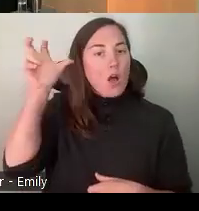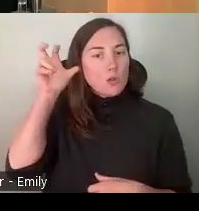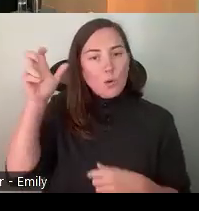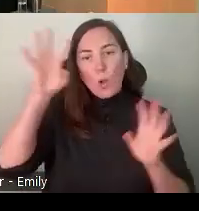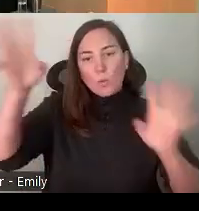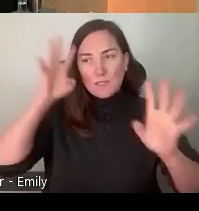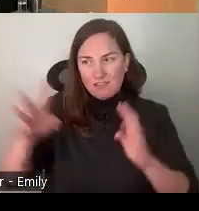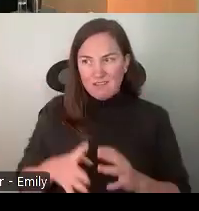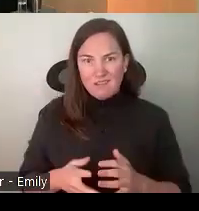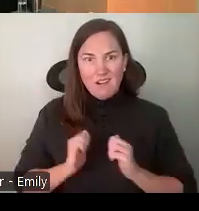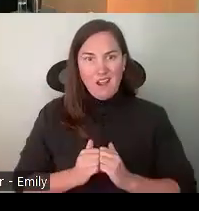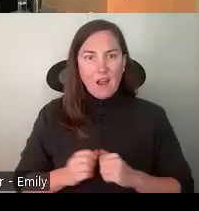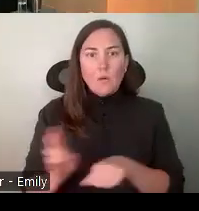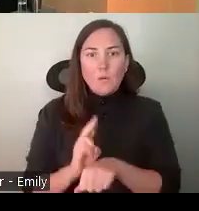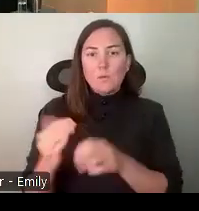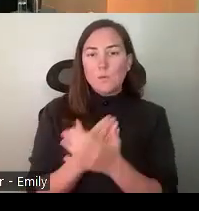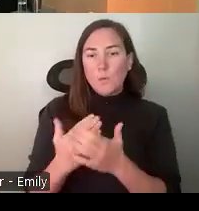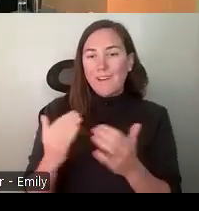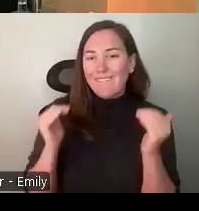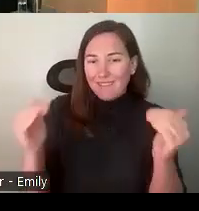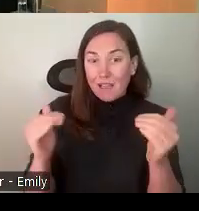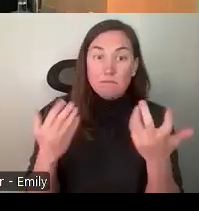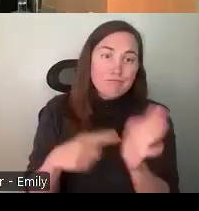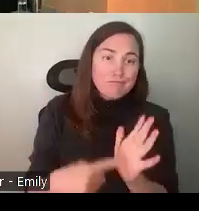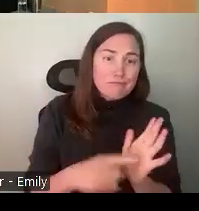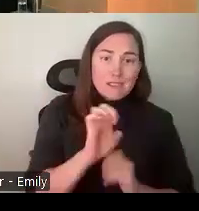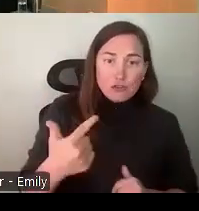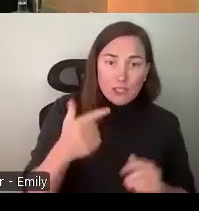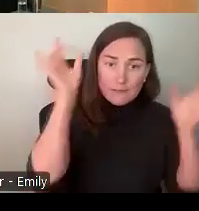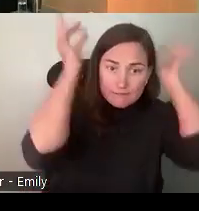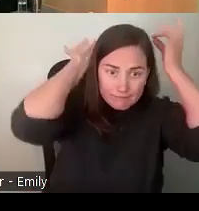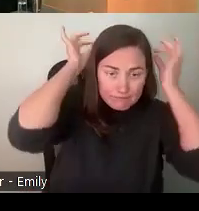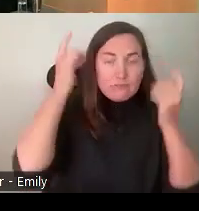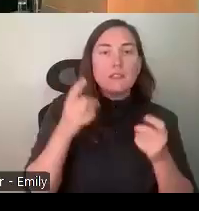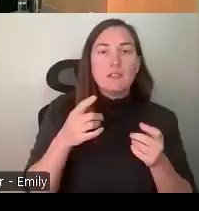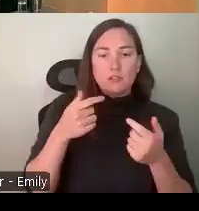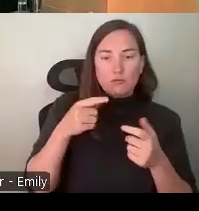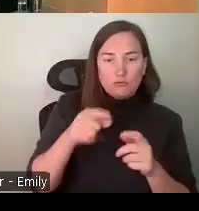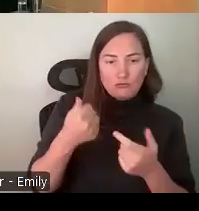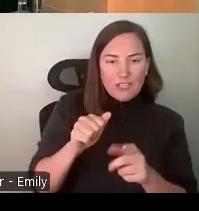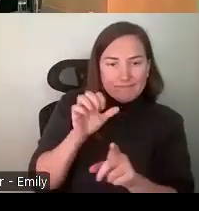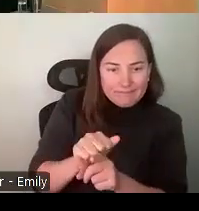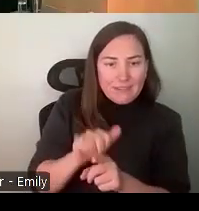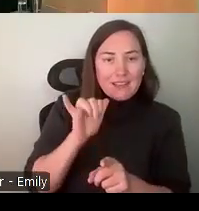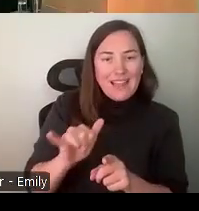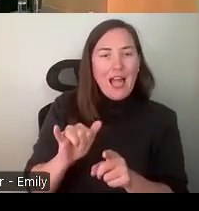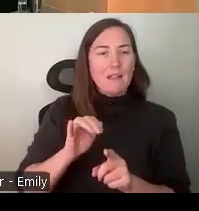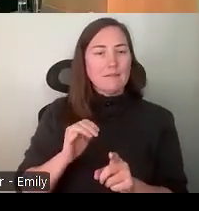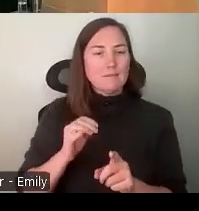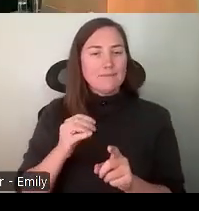by leveraging recent advances in the use of EEG to index hierarchical processing of natural speech.